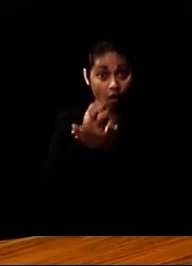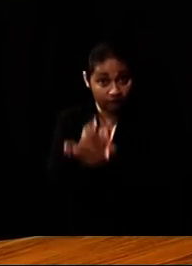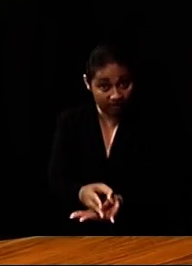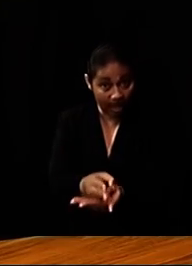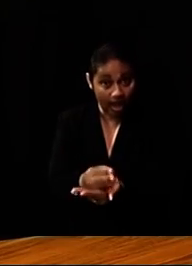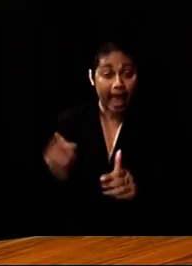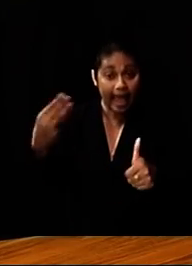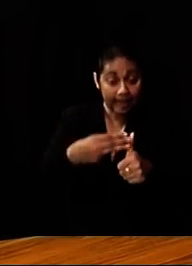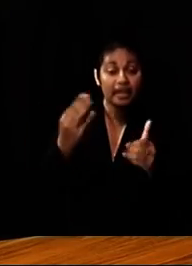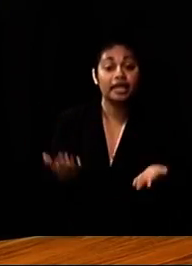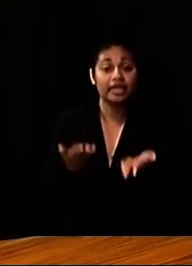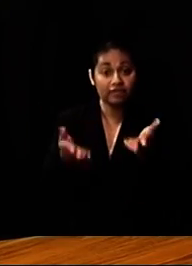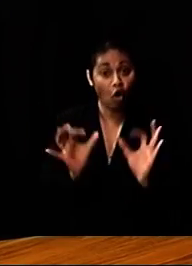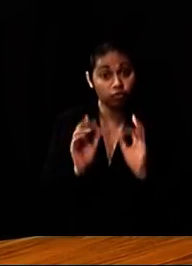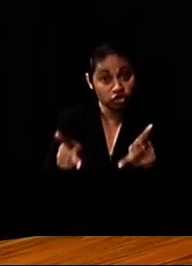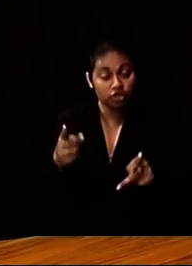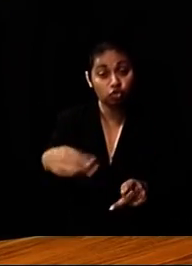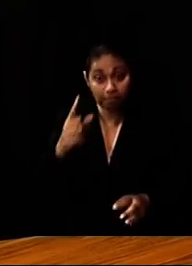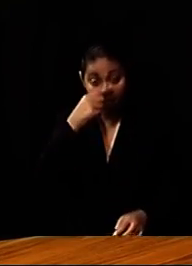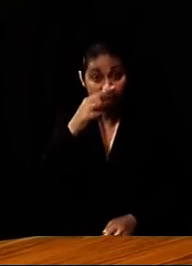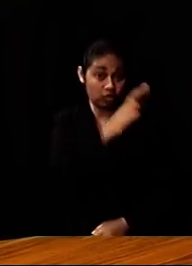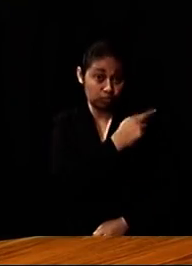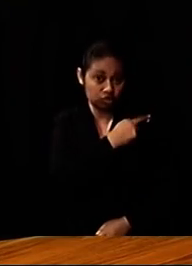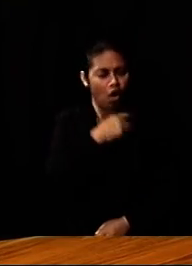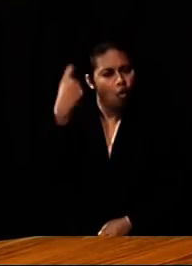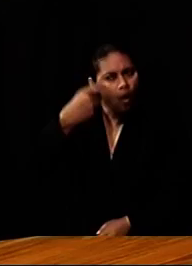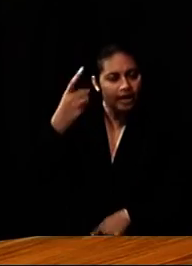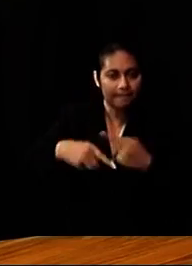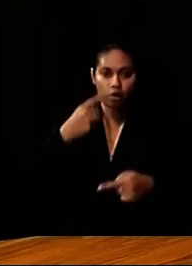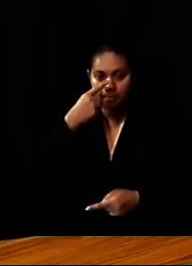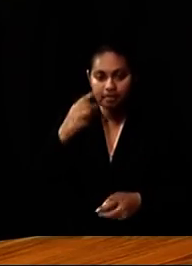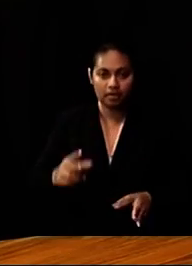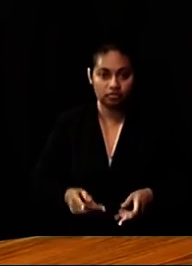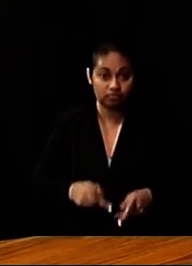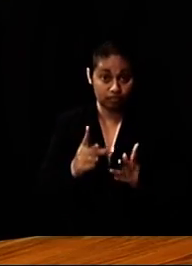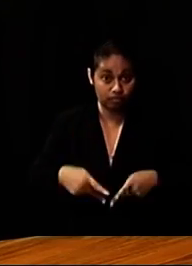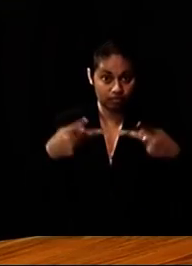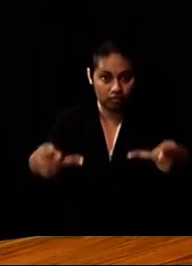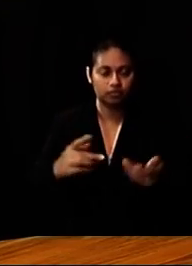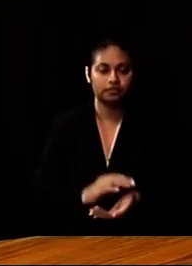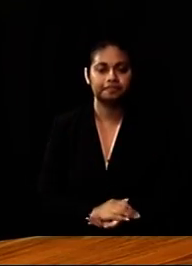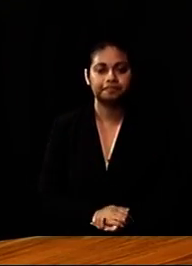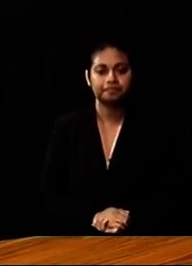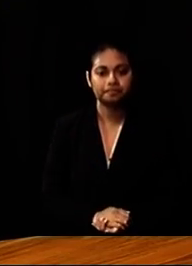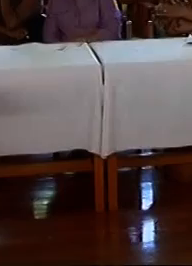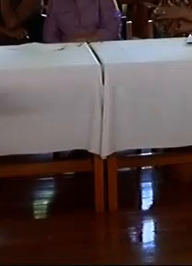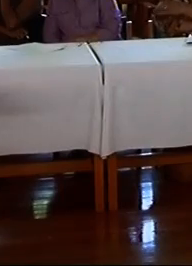and aimed to give an opportunity to stakeholders to raise their concerns on the proposed